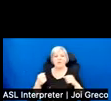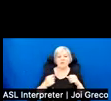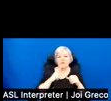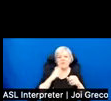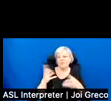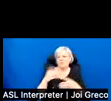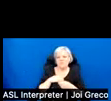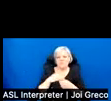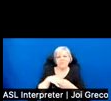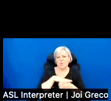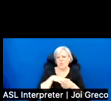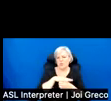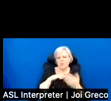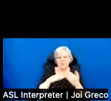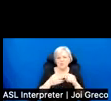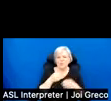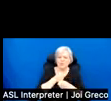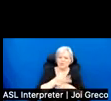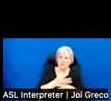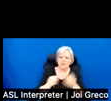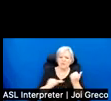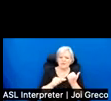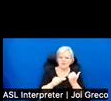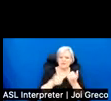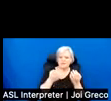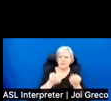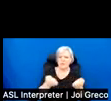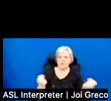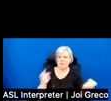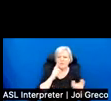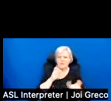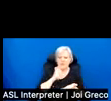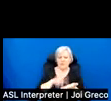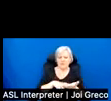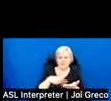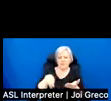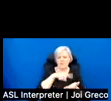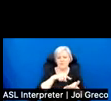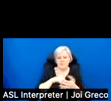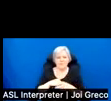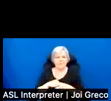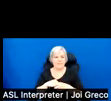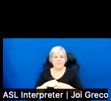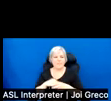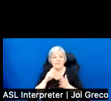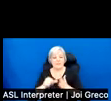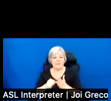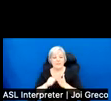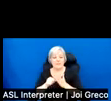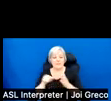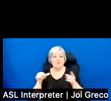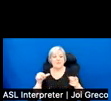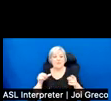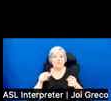community for whom they create an assistive device for a need identified by the client. There's an emphasis on creating 3D